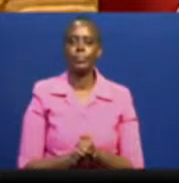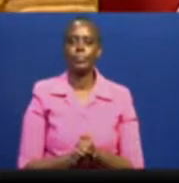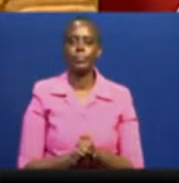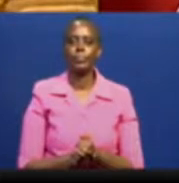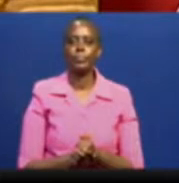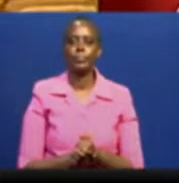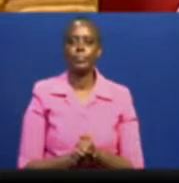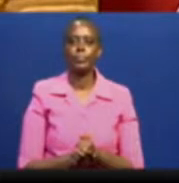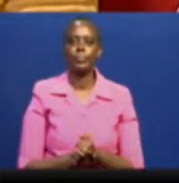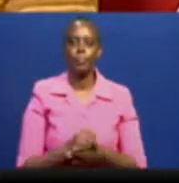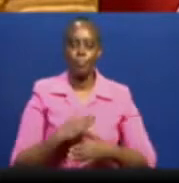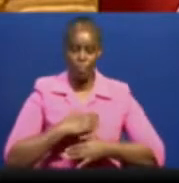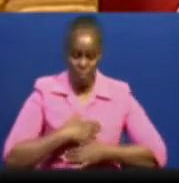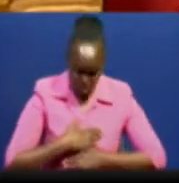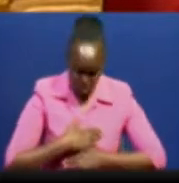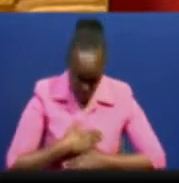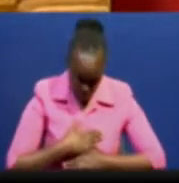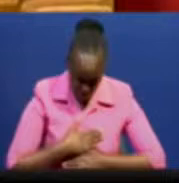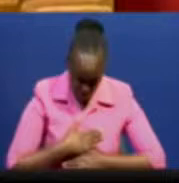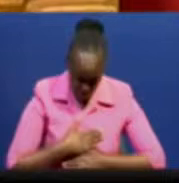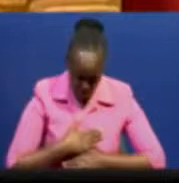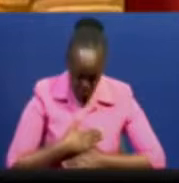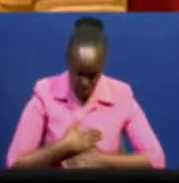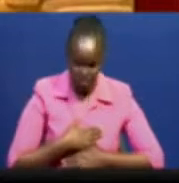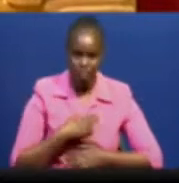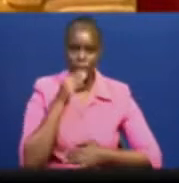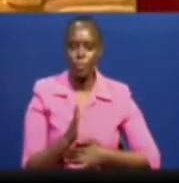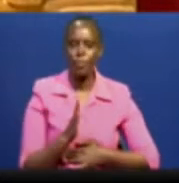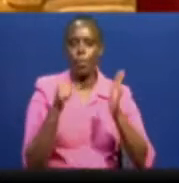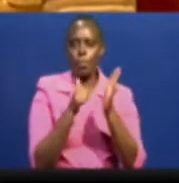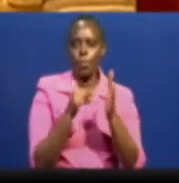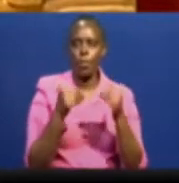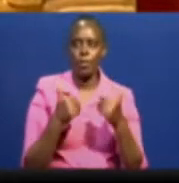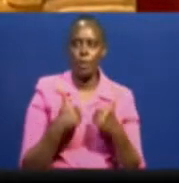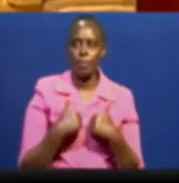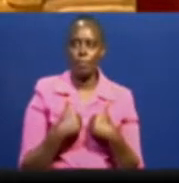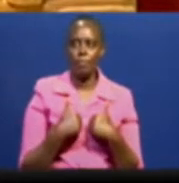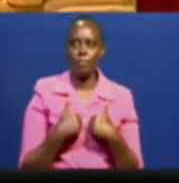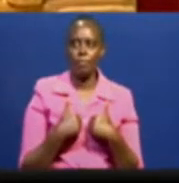The honorable speaker, I rise on a point of order.